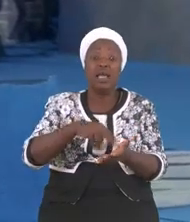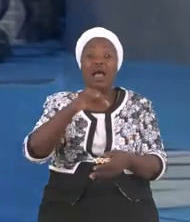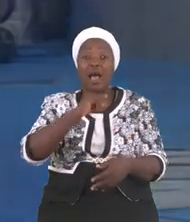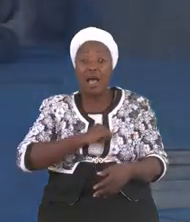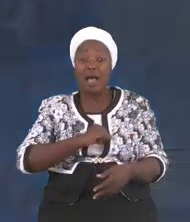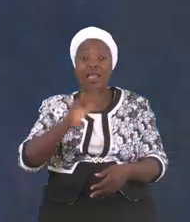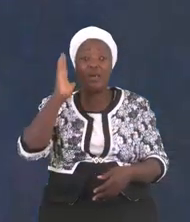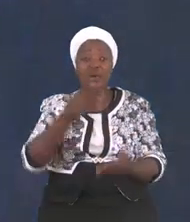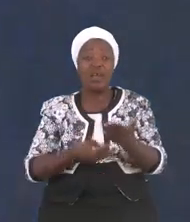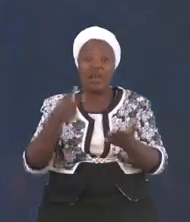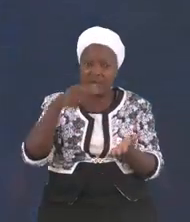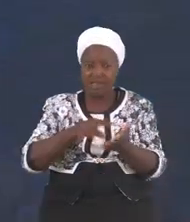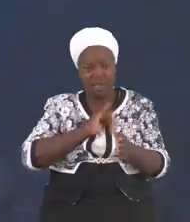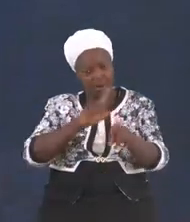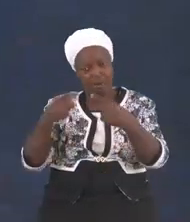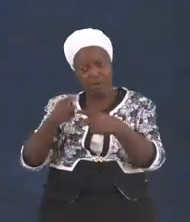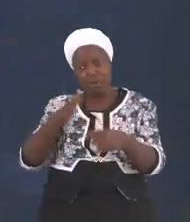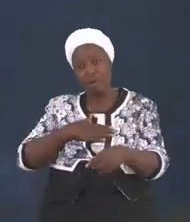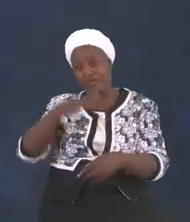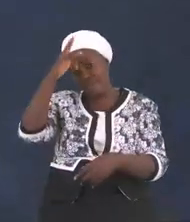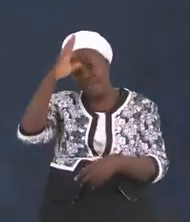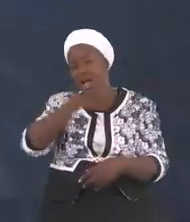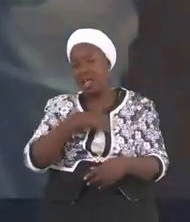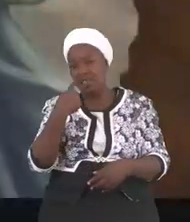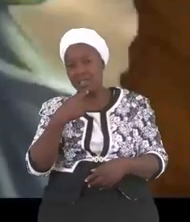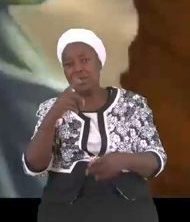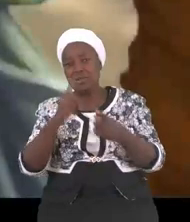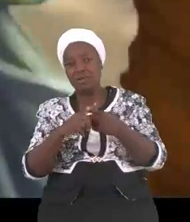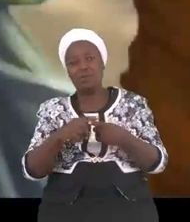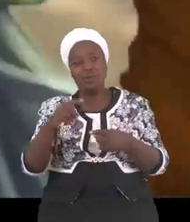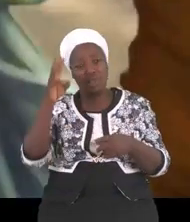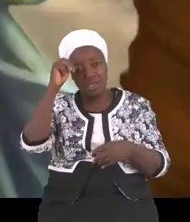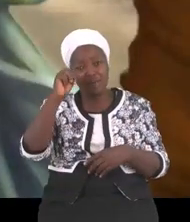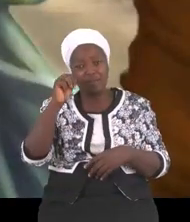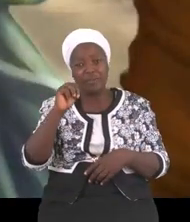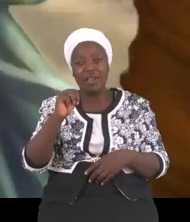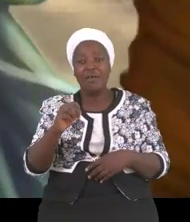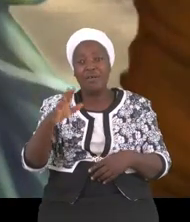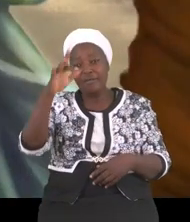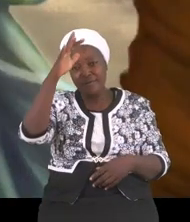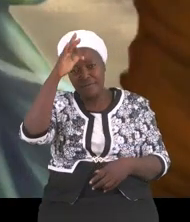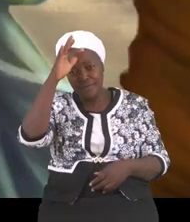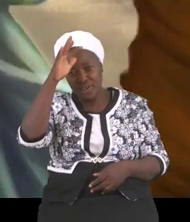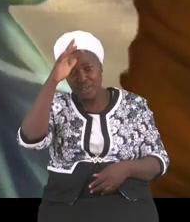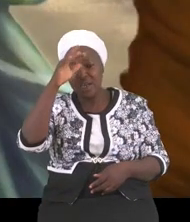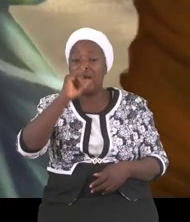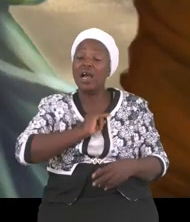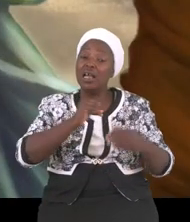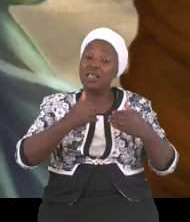I will arise and go to my father and say unto him, Father, I have